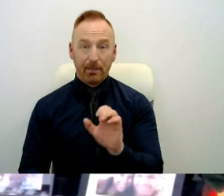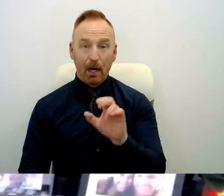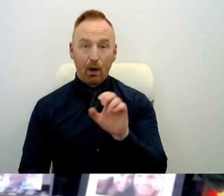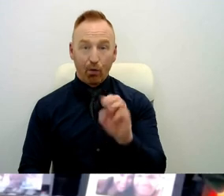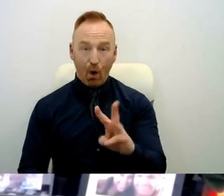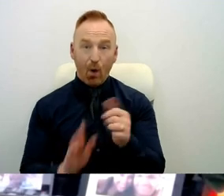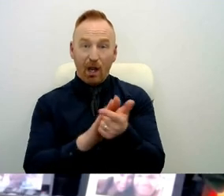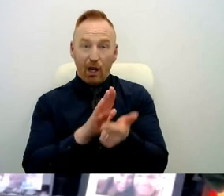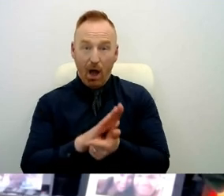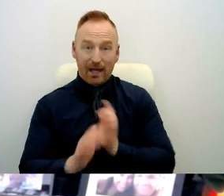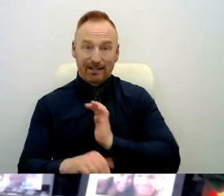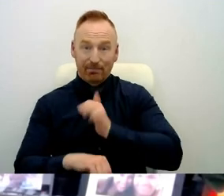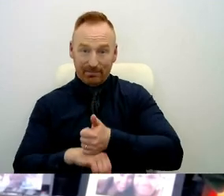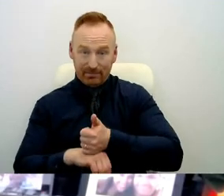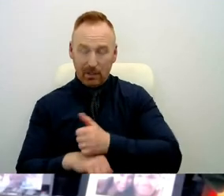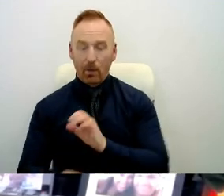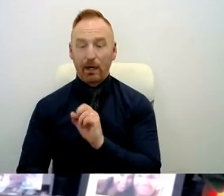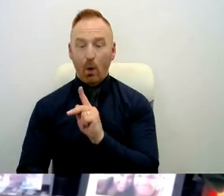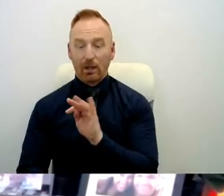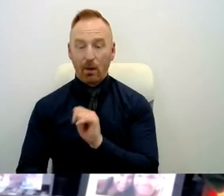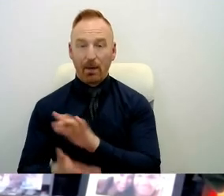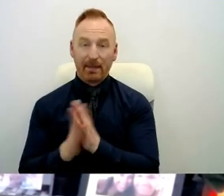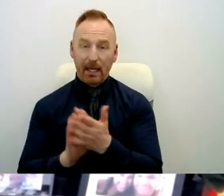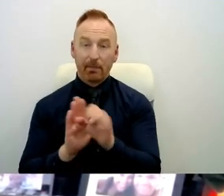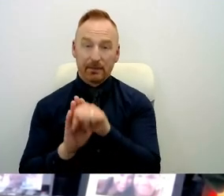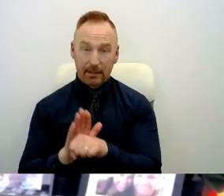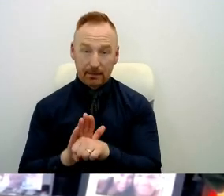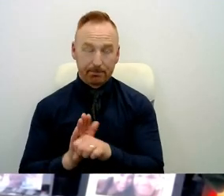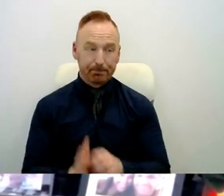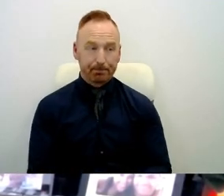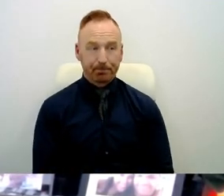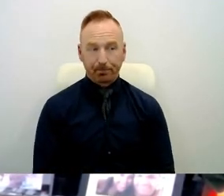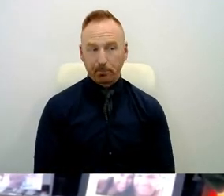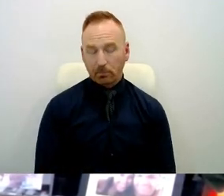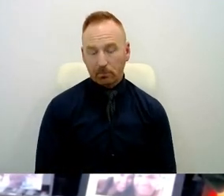were being instituted there when Oklahoma became a state.